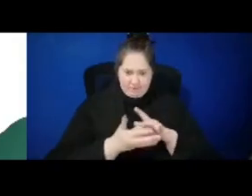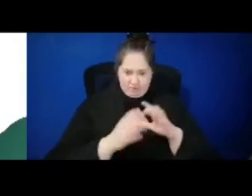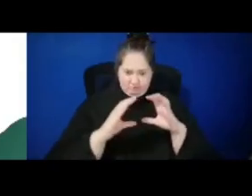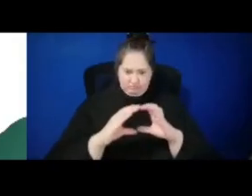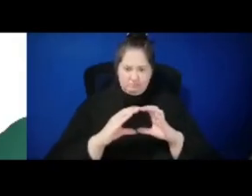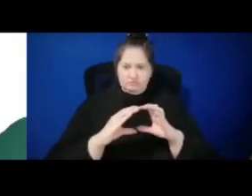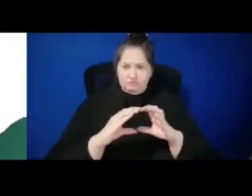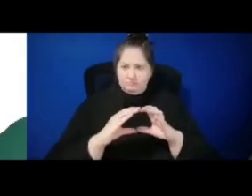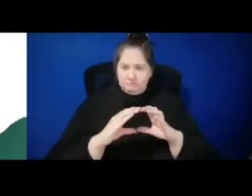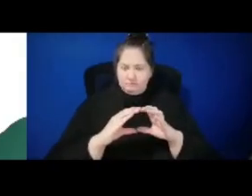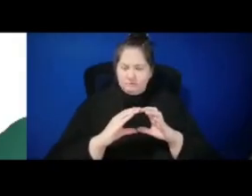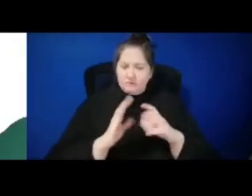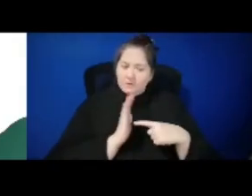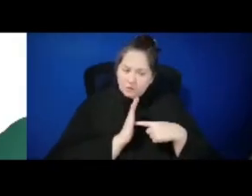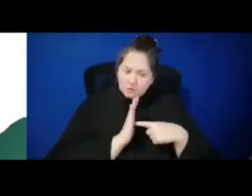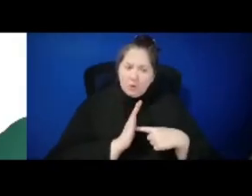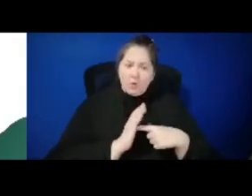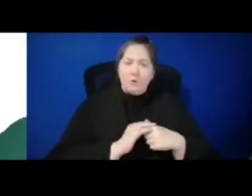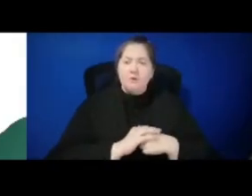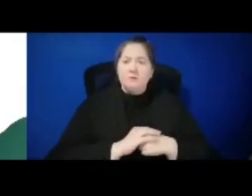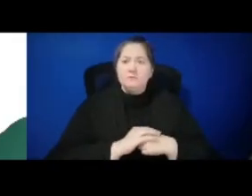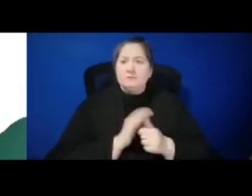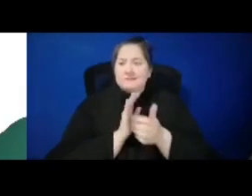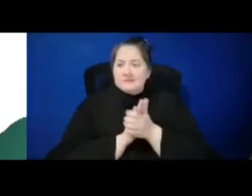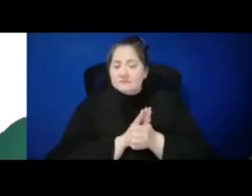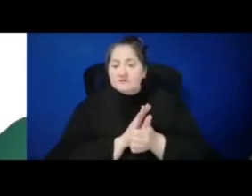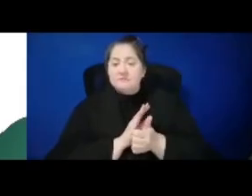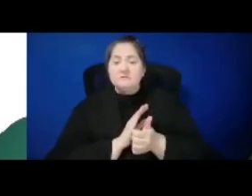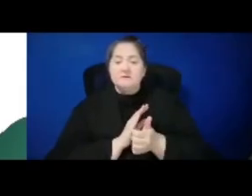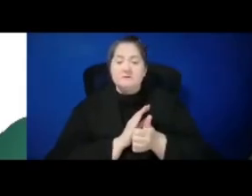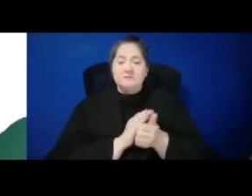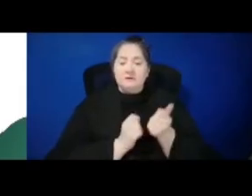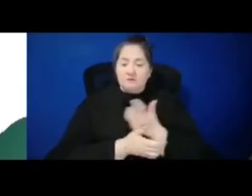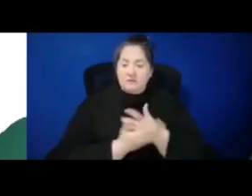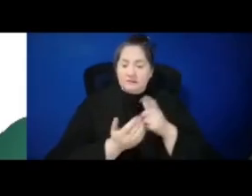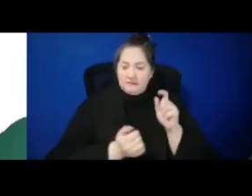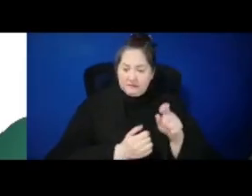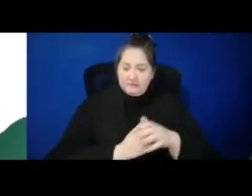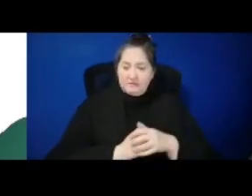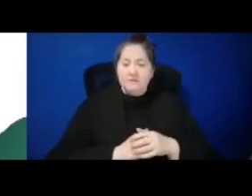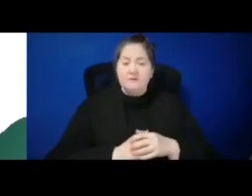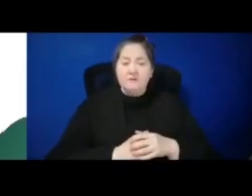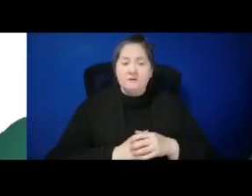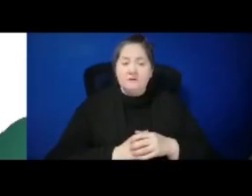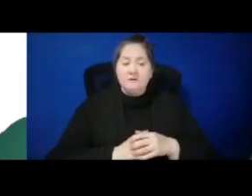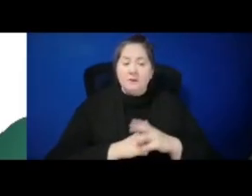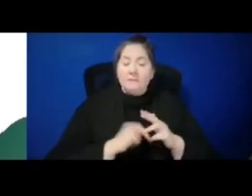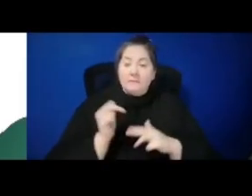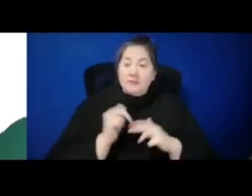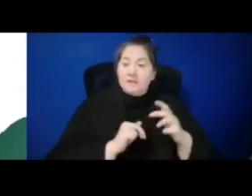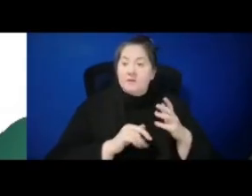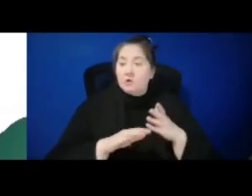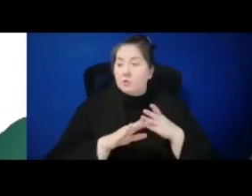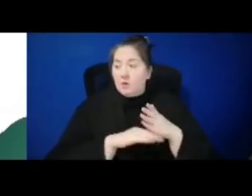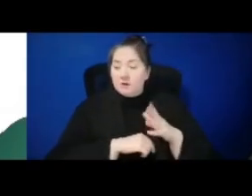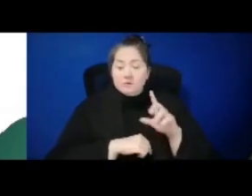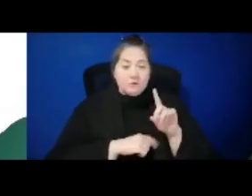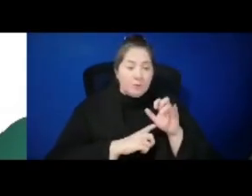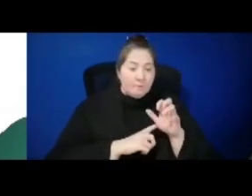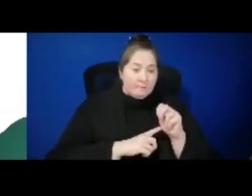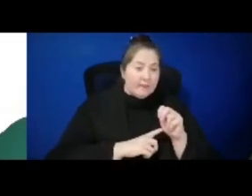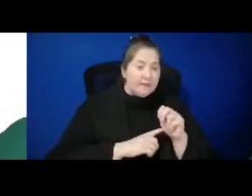middle, which is really meant to demonstrate the skills and competencies for DSPs that they're building across the domains